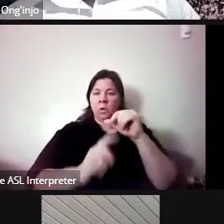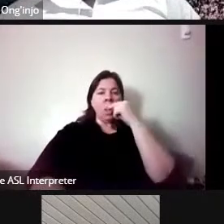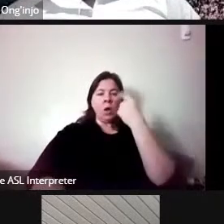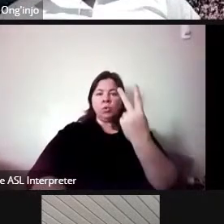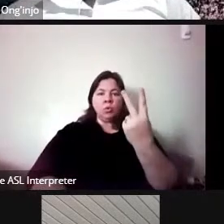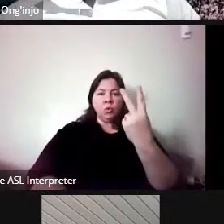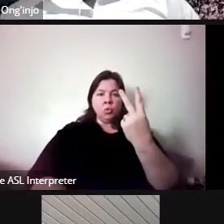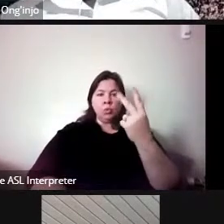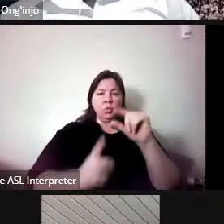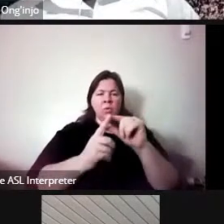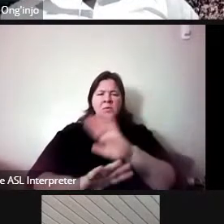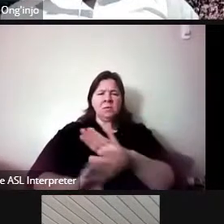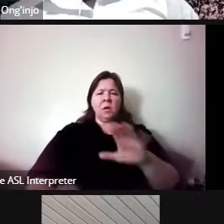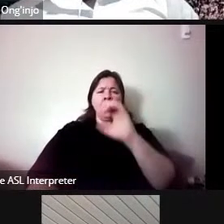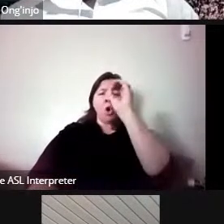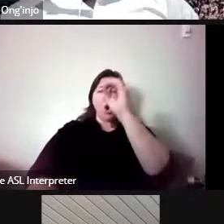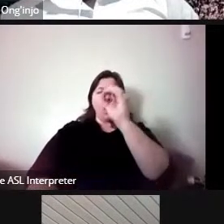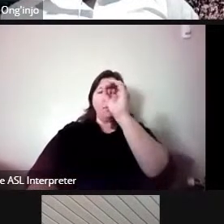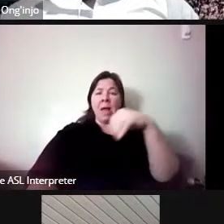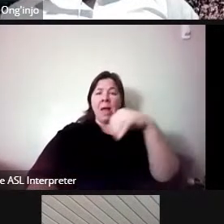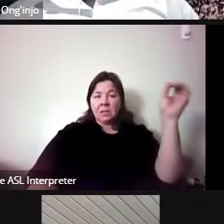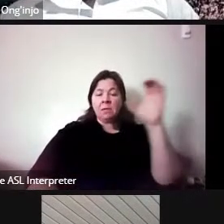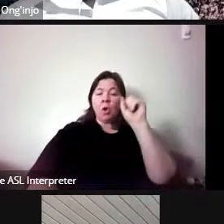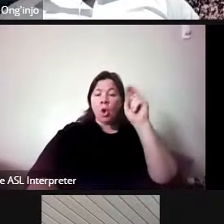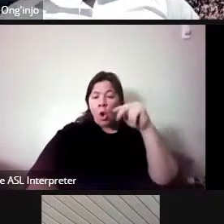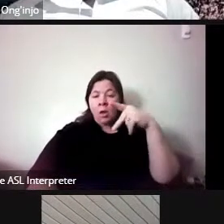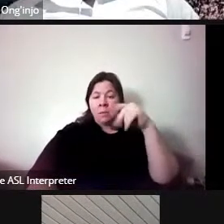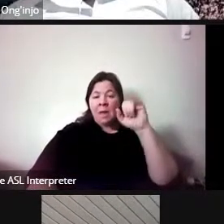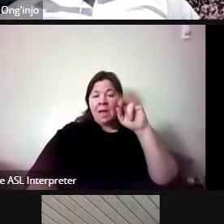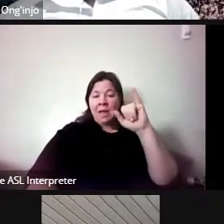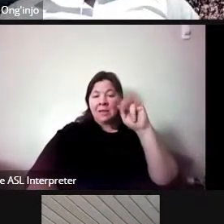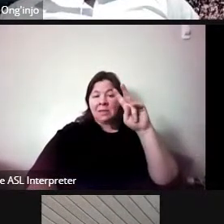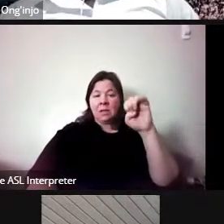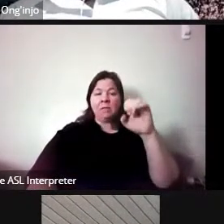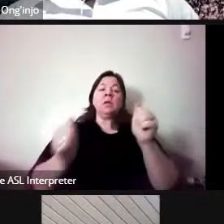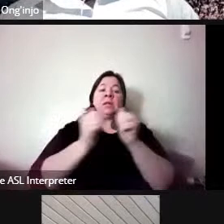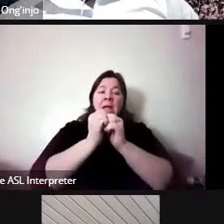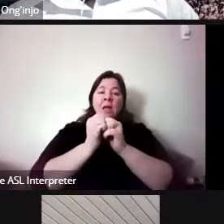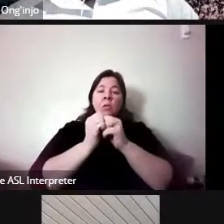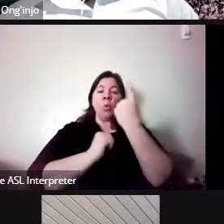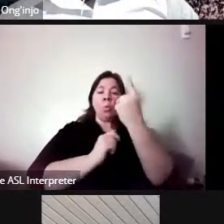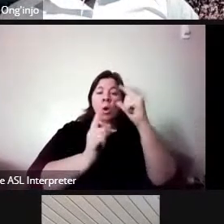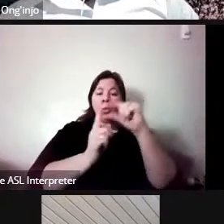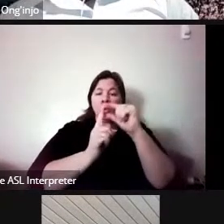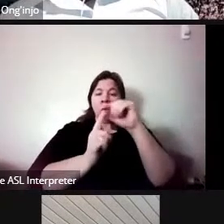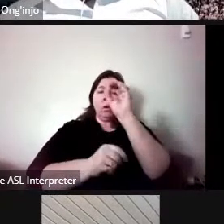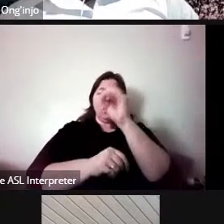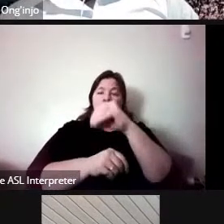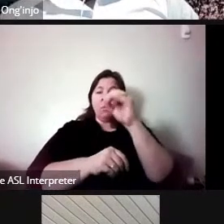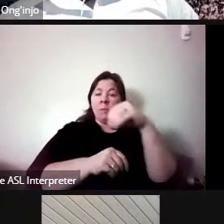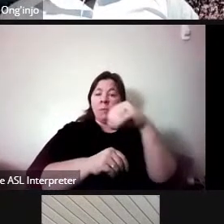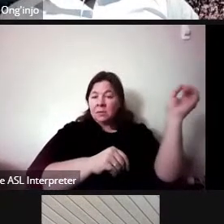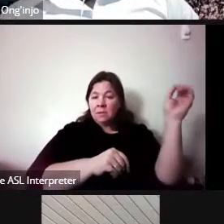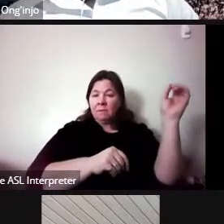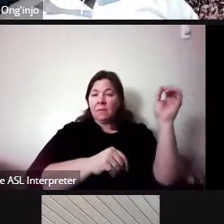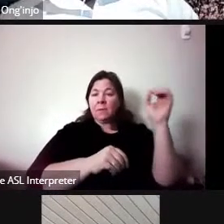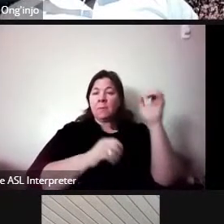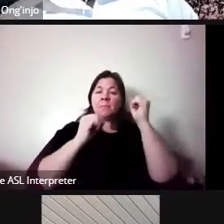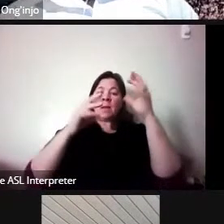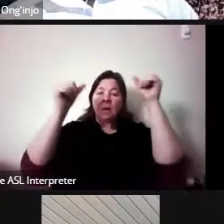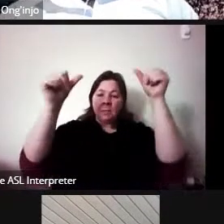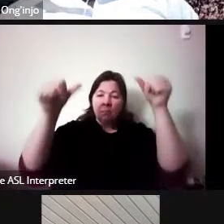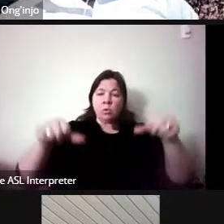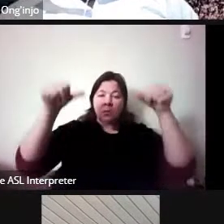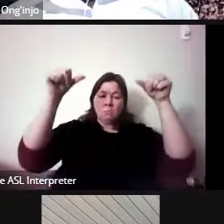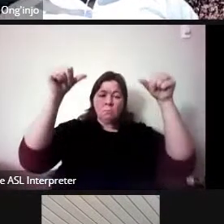words. Onpassive goes together. Okay, so search it, and you'll see thousands and thousands of posts out there, and all it